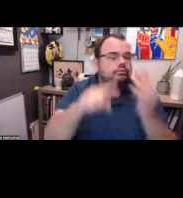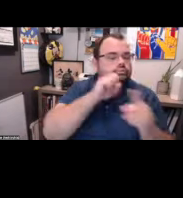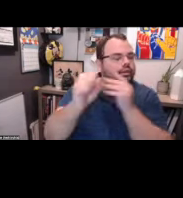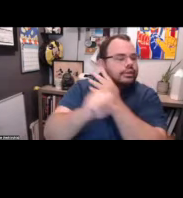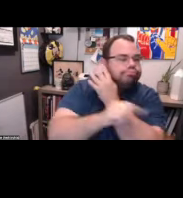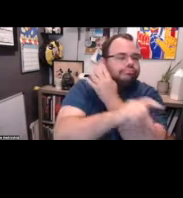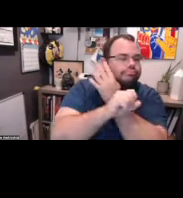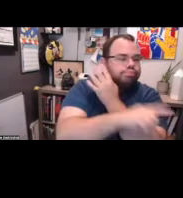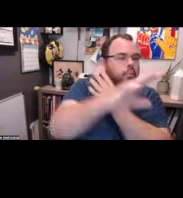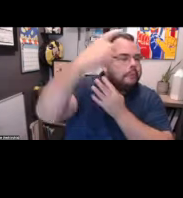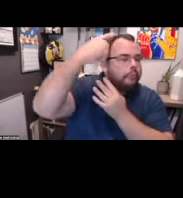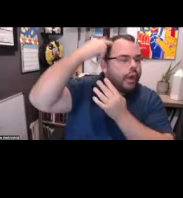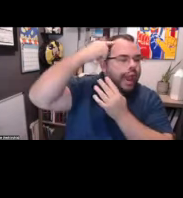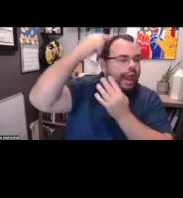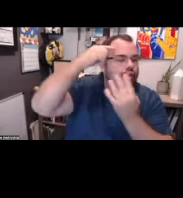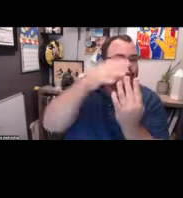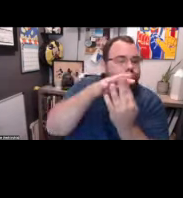nerve,